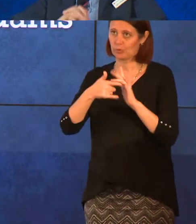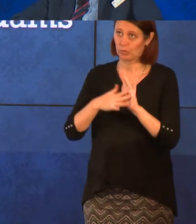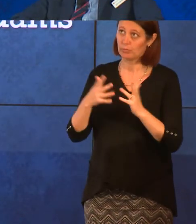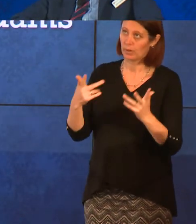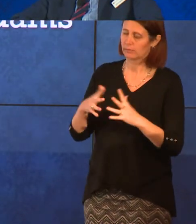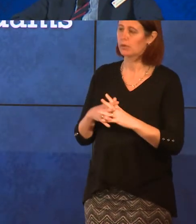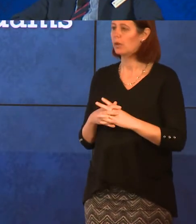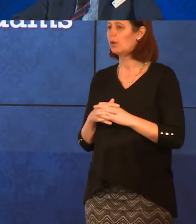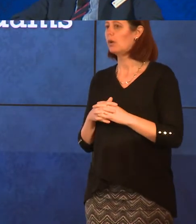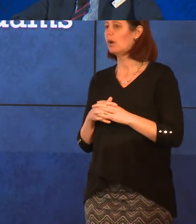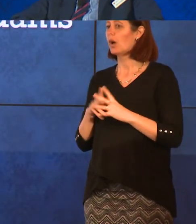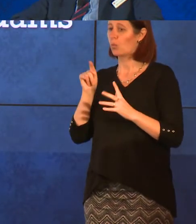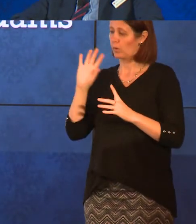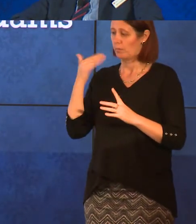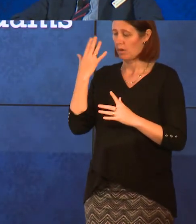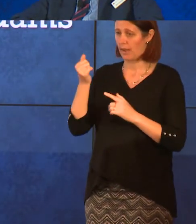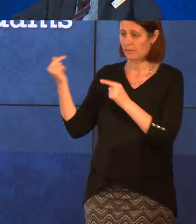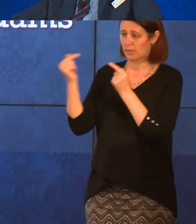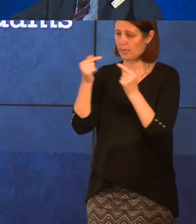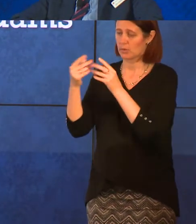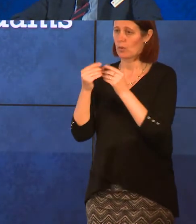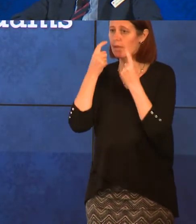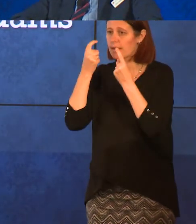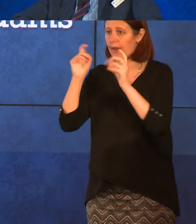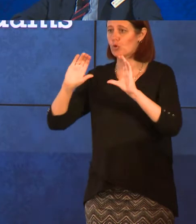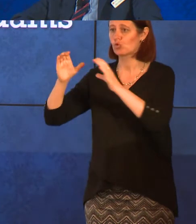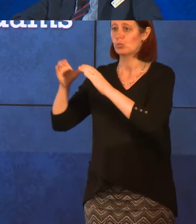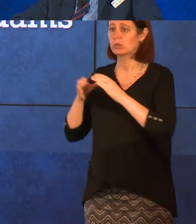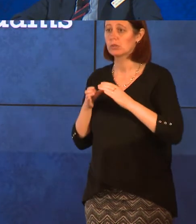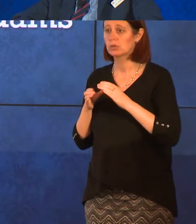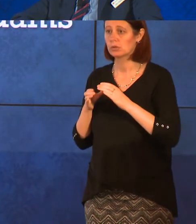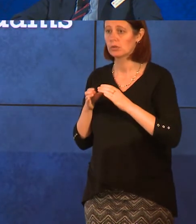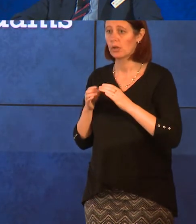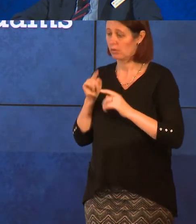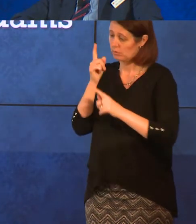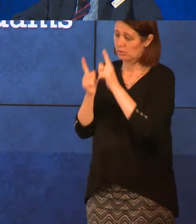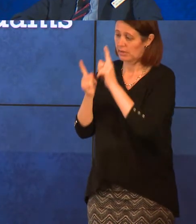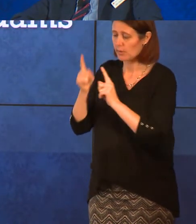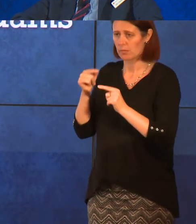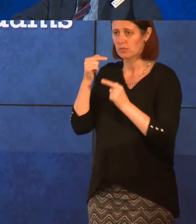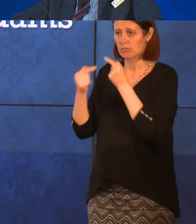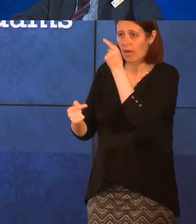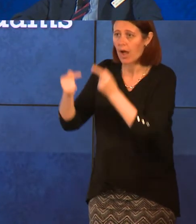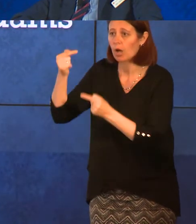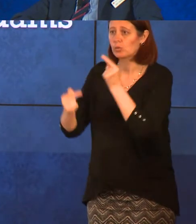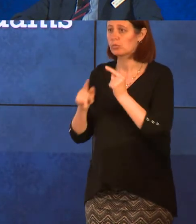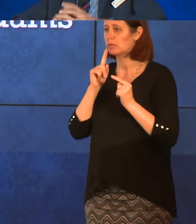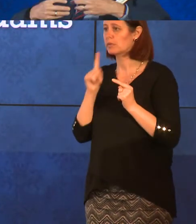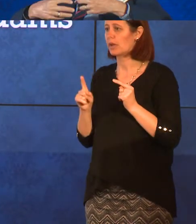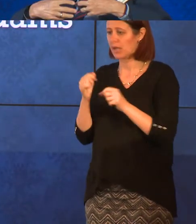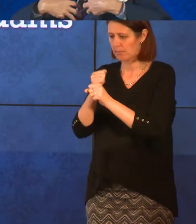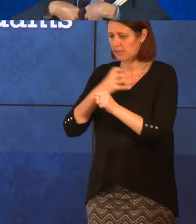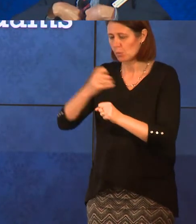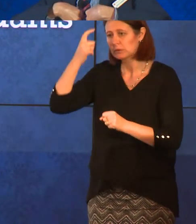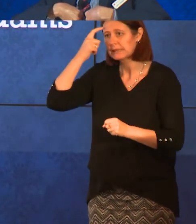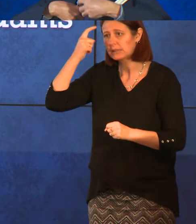sometimes we've had debates with carers groups who have on occasion argued that it makes more